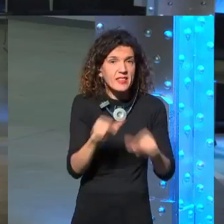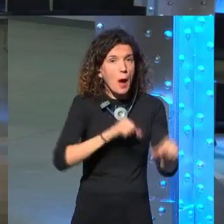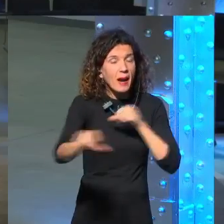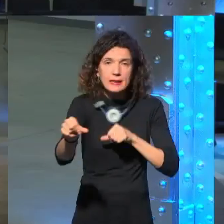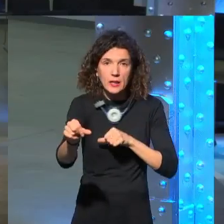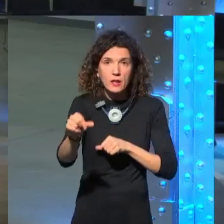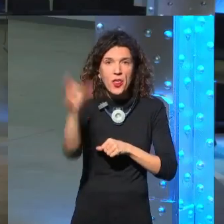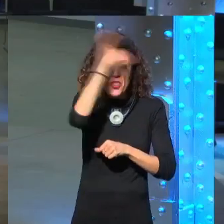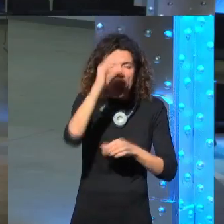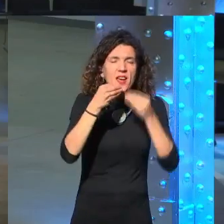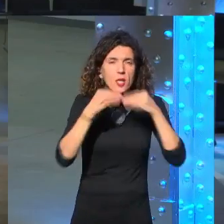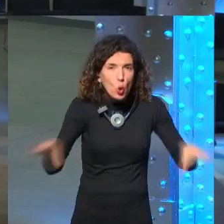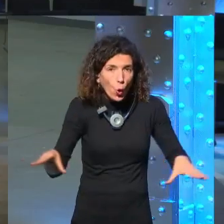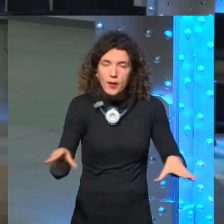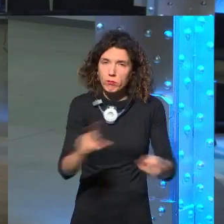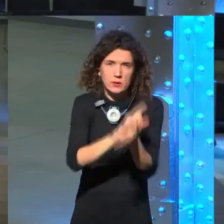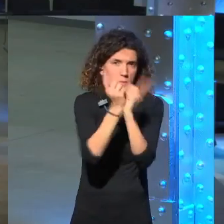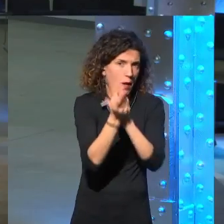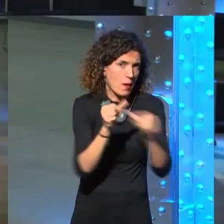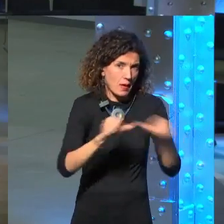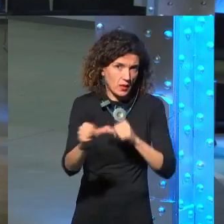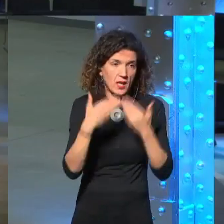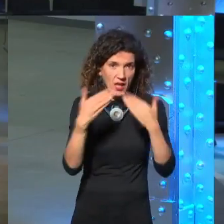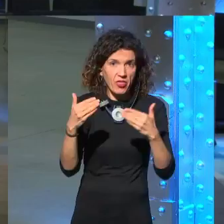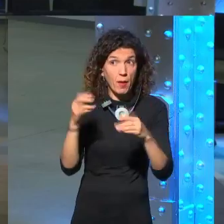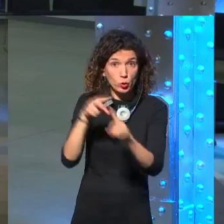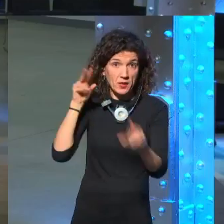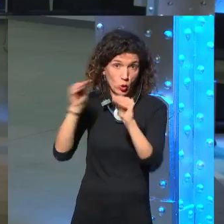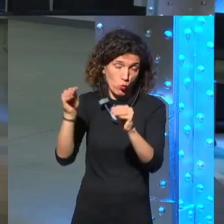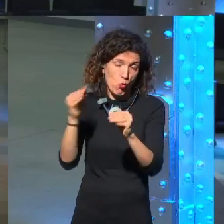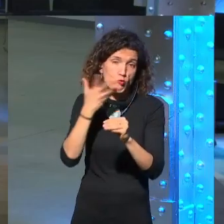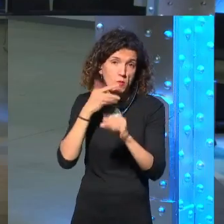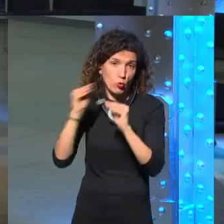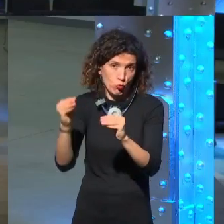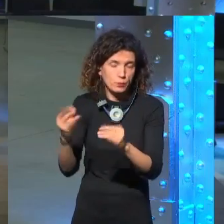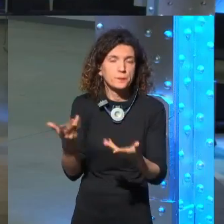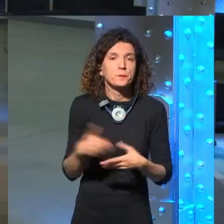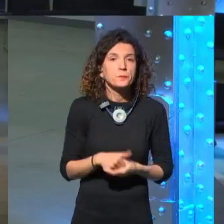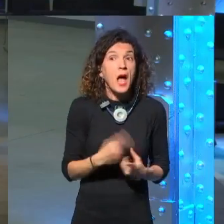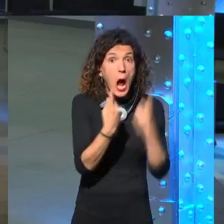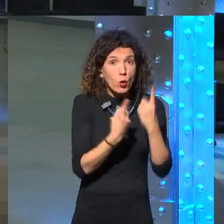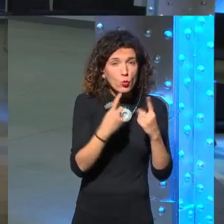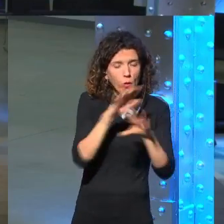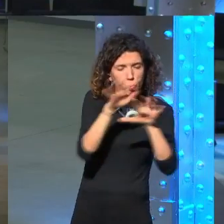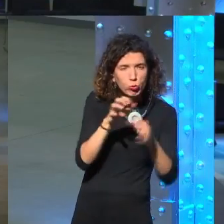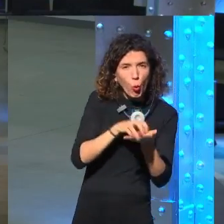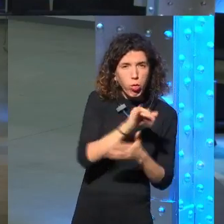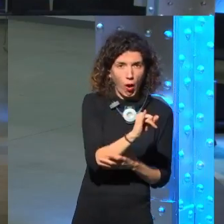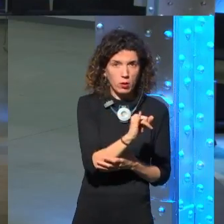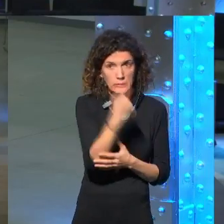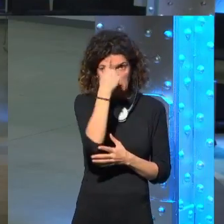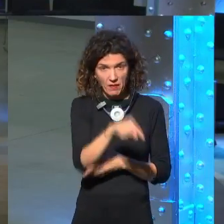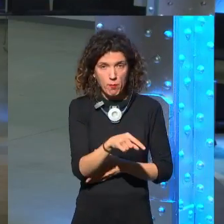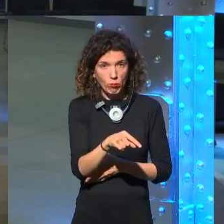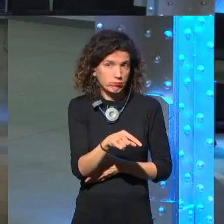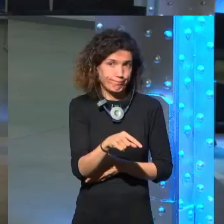subject. I'm after the known unknowns. Now, there are lots of things we know we don't know, but I want to see,